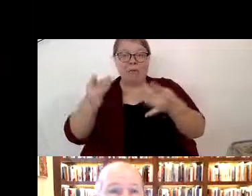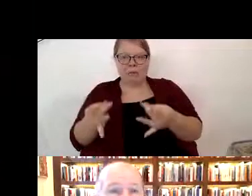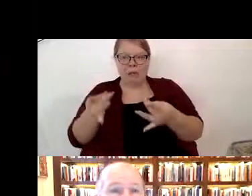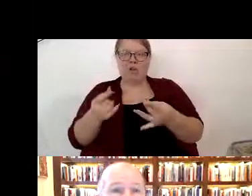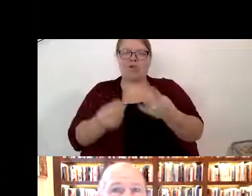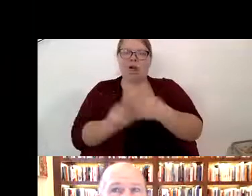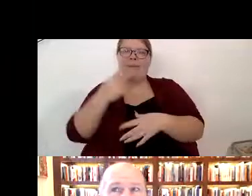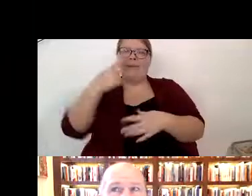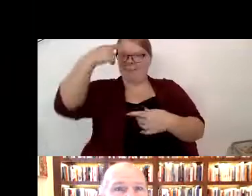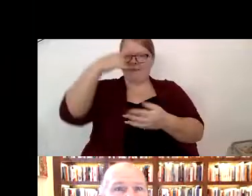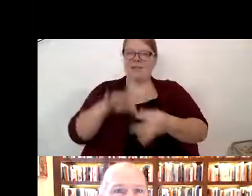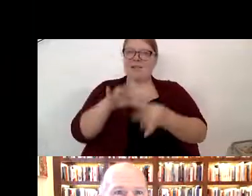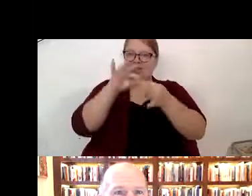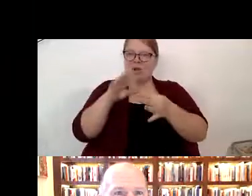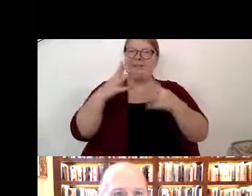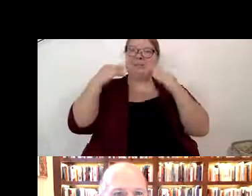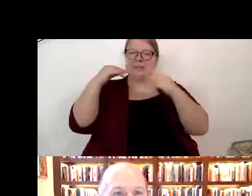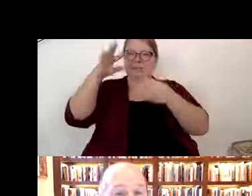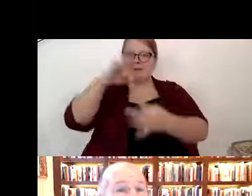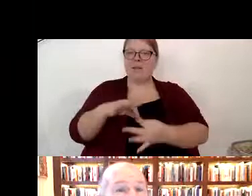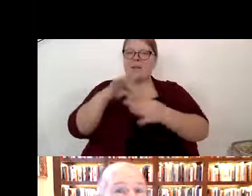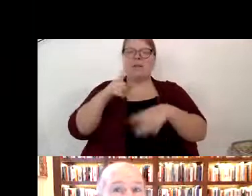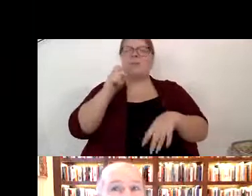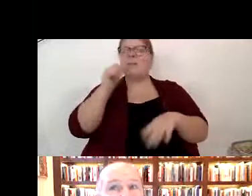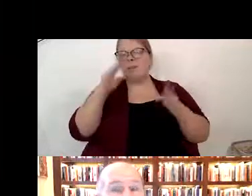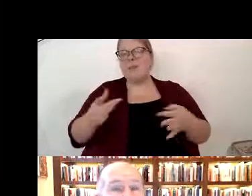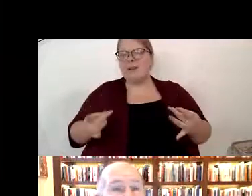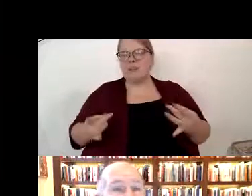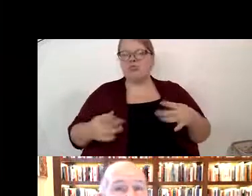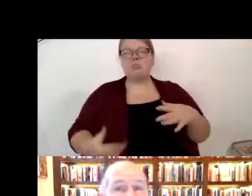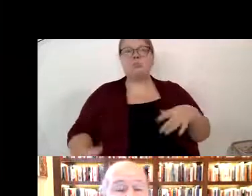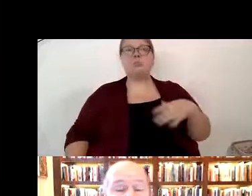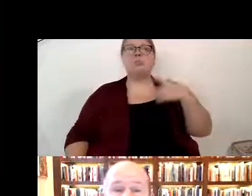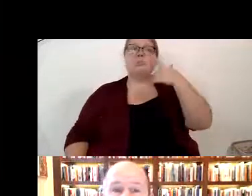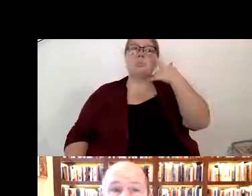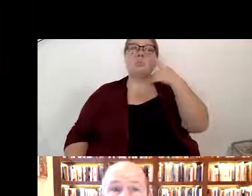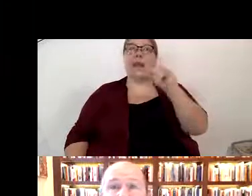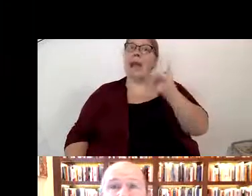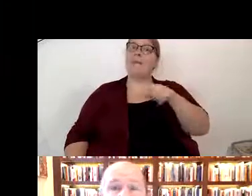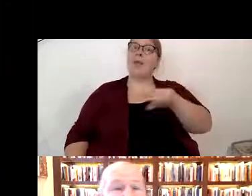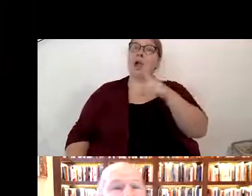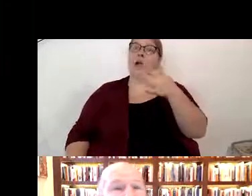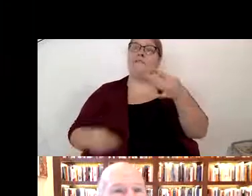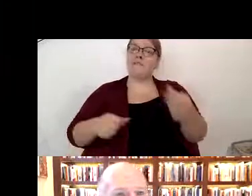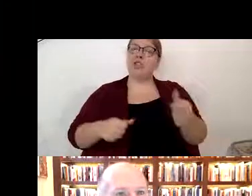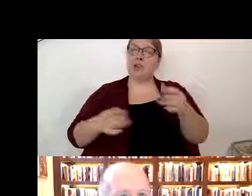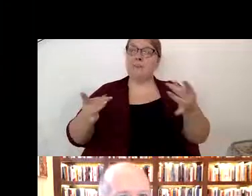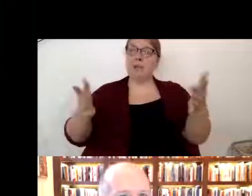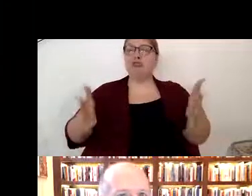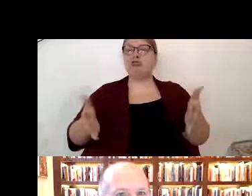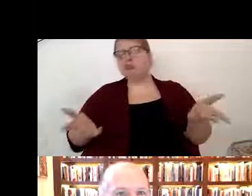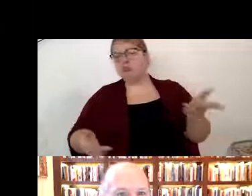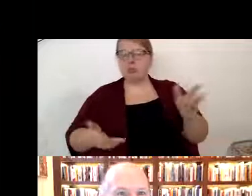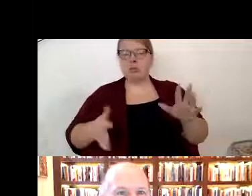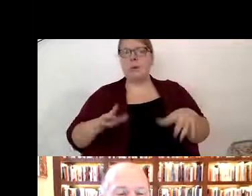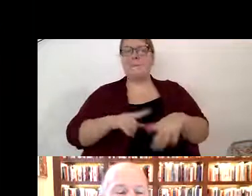I don't focus on the meditation. I do, to the point where they're able to do it efficiently. But I'm more focused on the